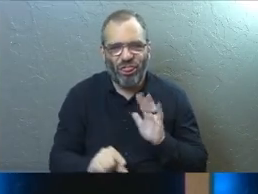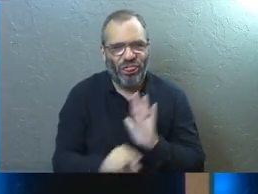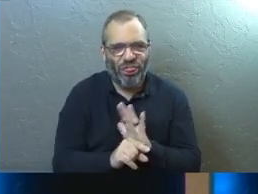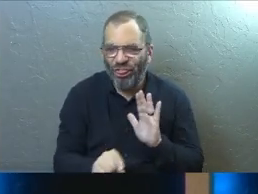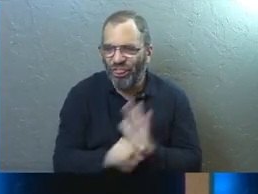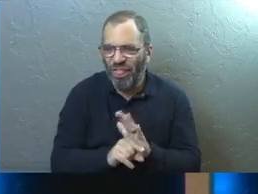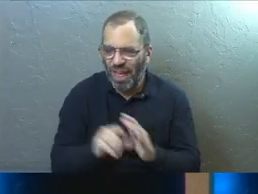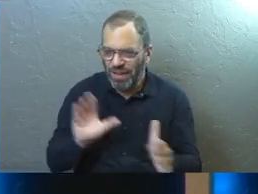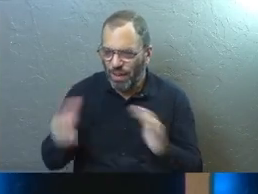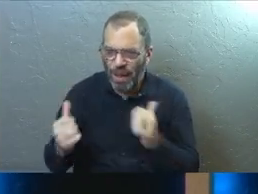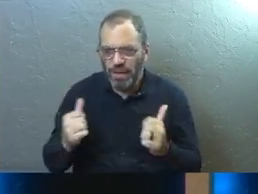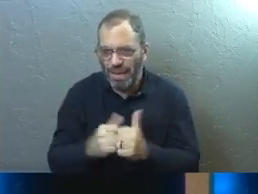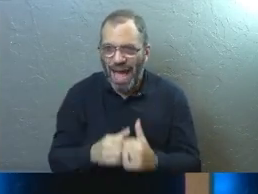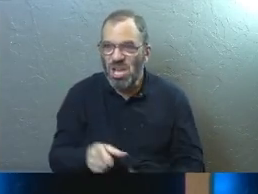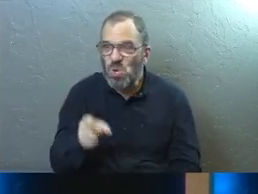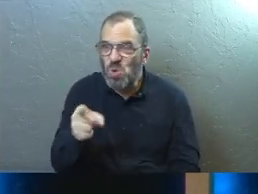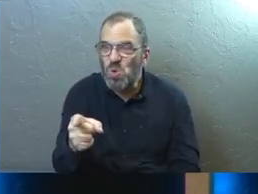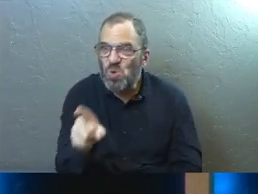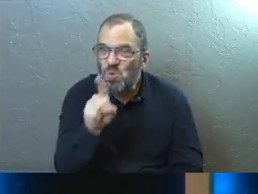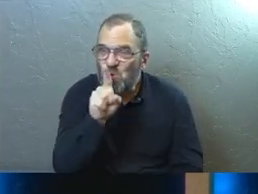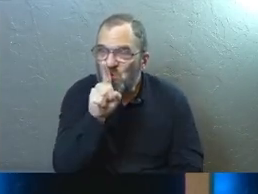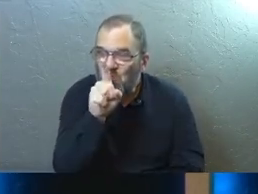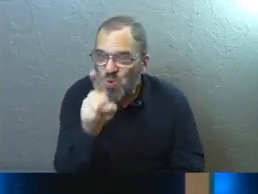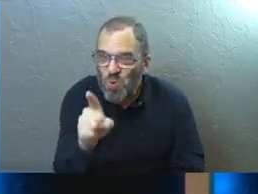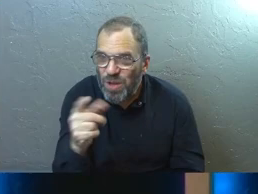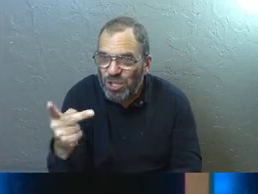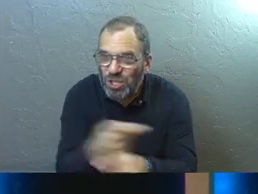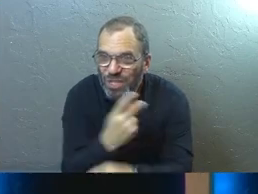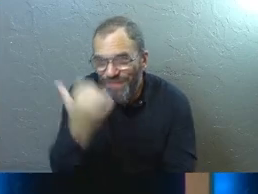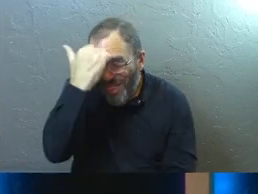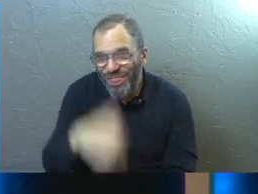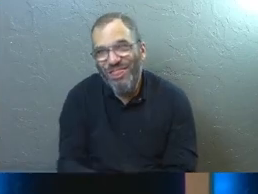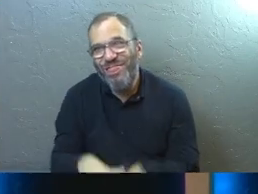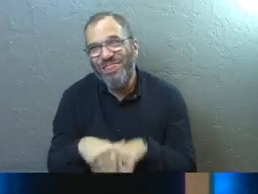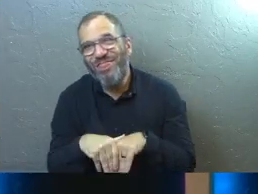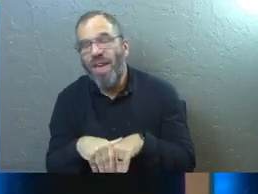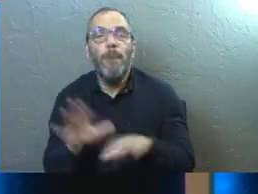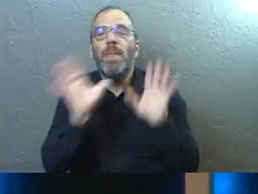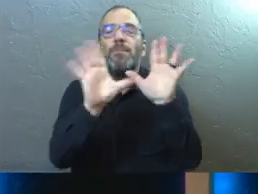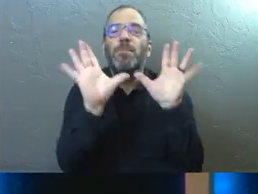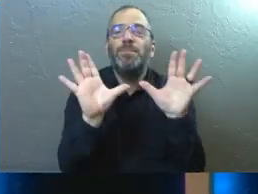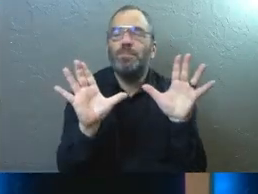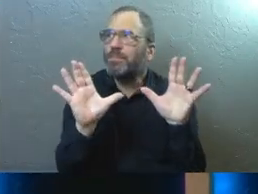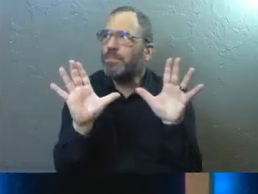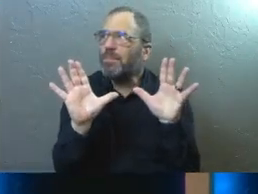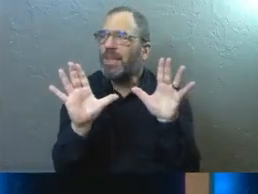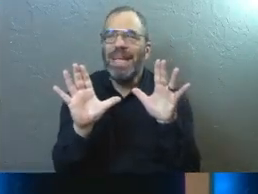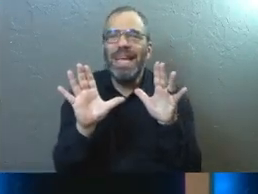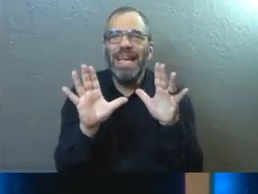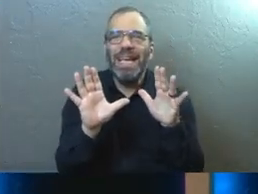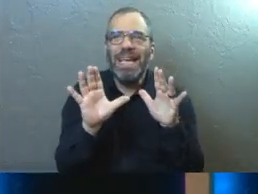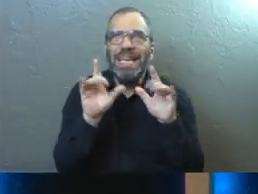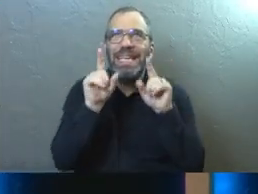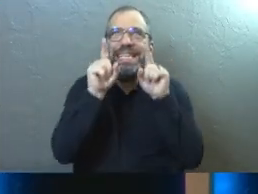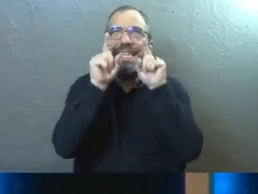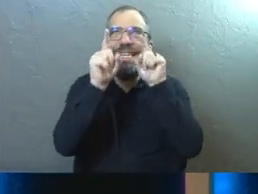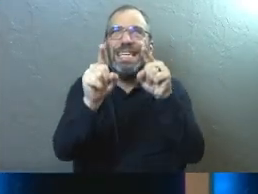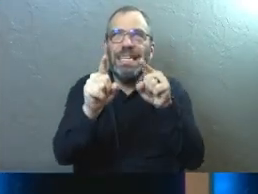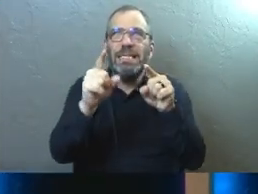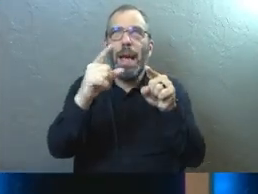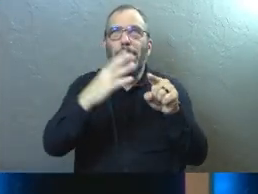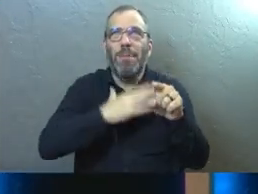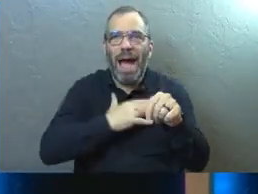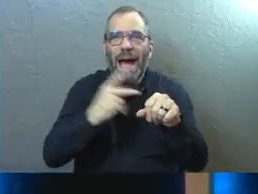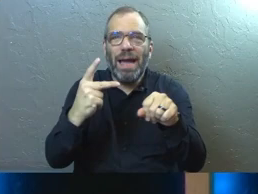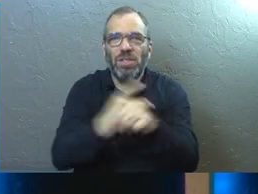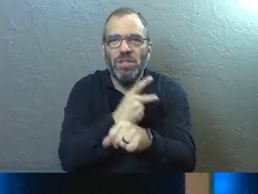that comparison is there to be like, and you are super, you're like a sheep. I think what it's there for more than that is to go, he's our